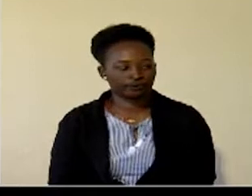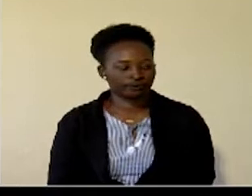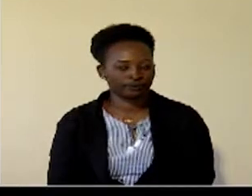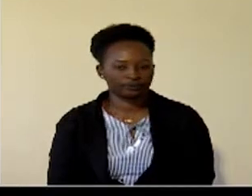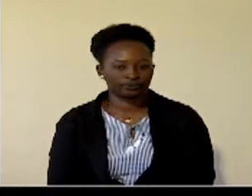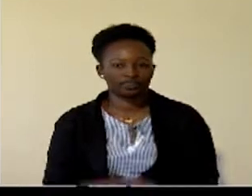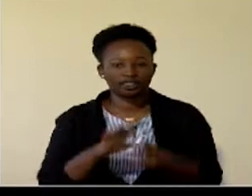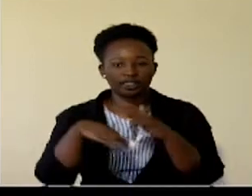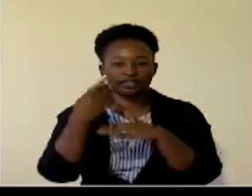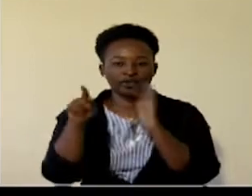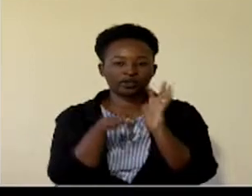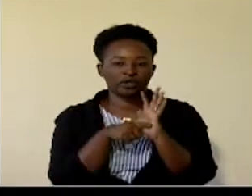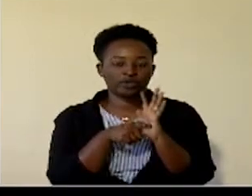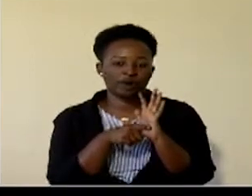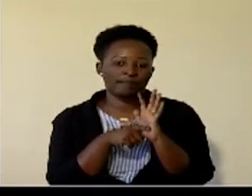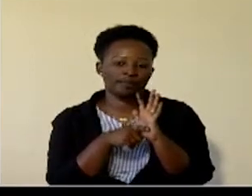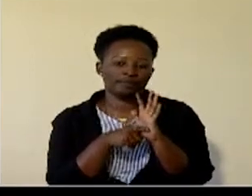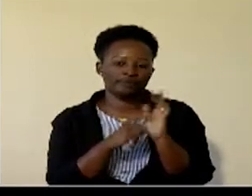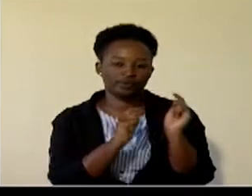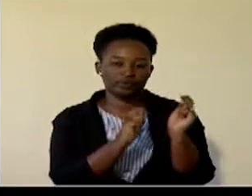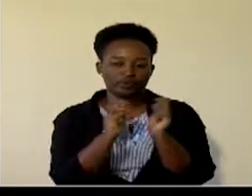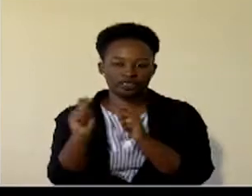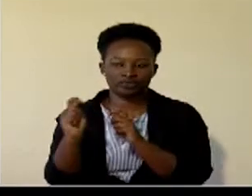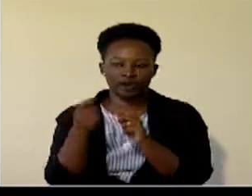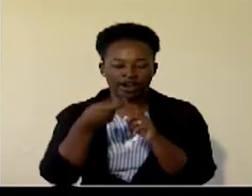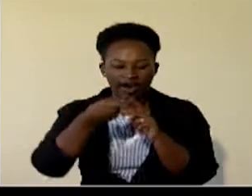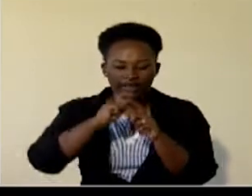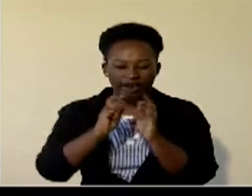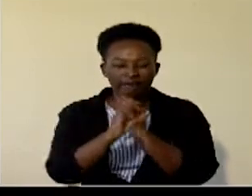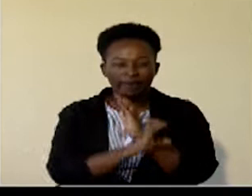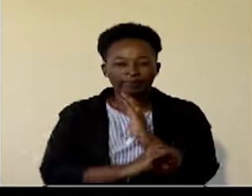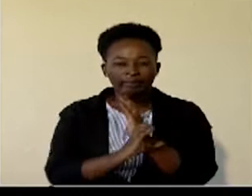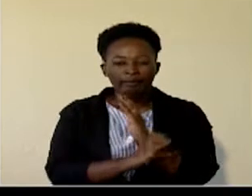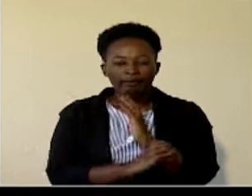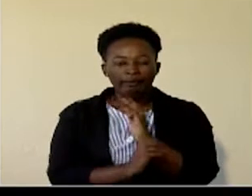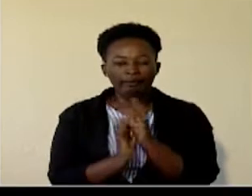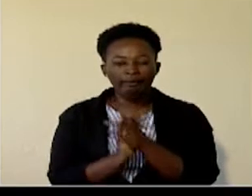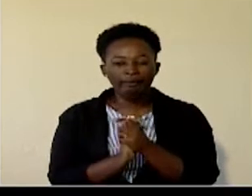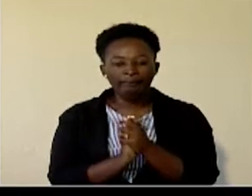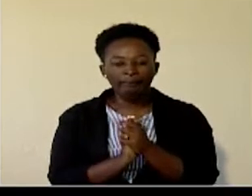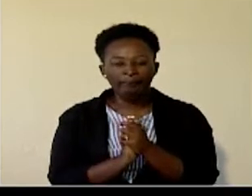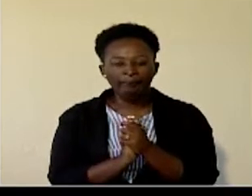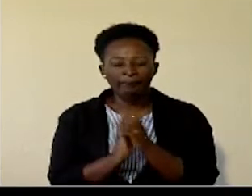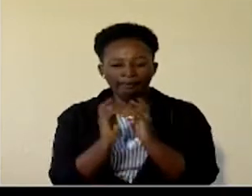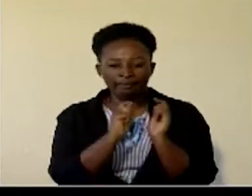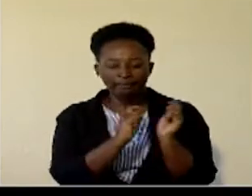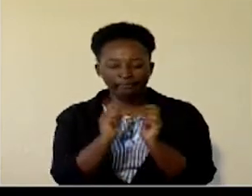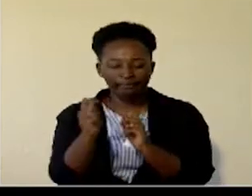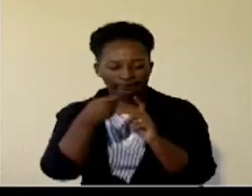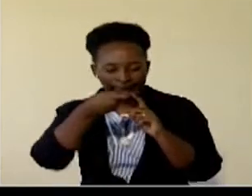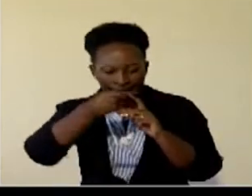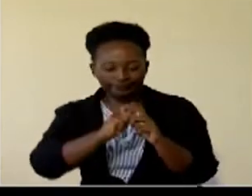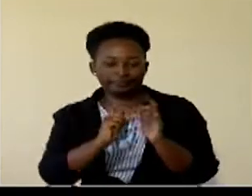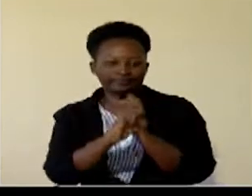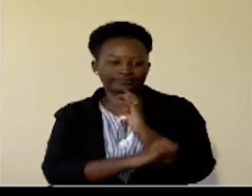We subtract minus transfers from the country. Transfers from the country, that is what